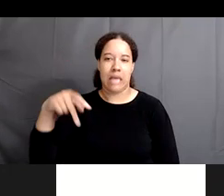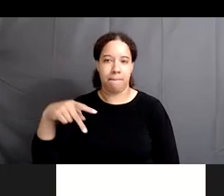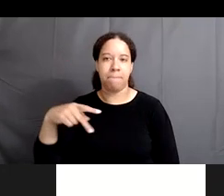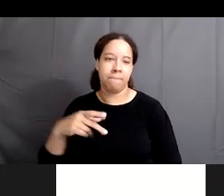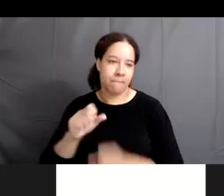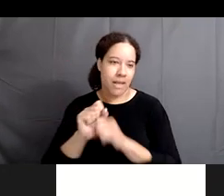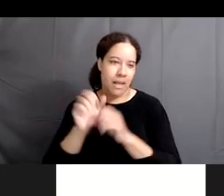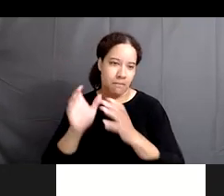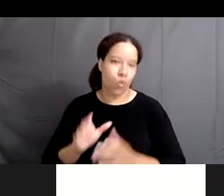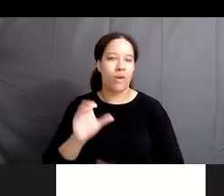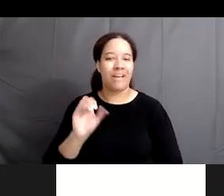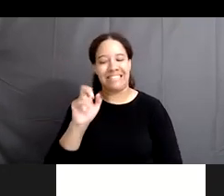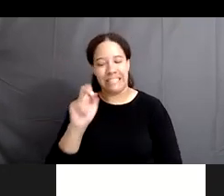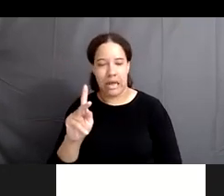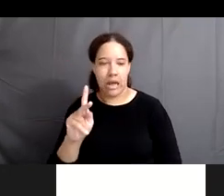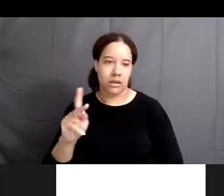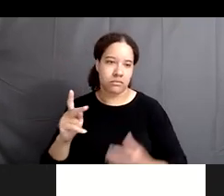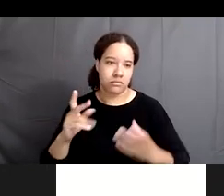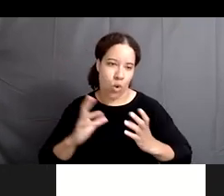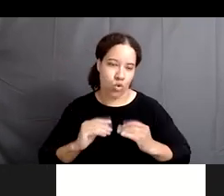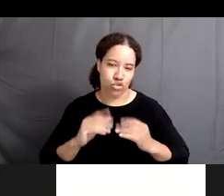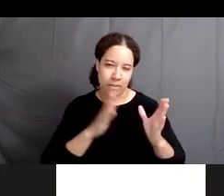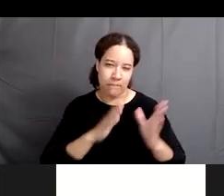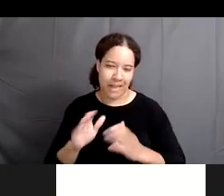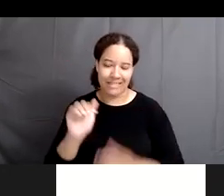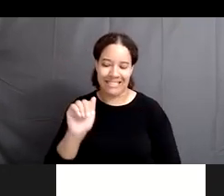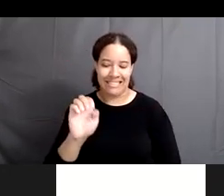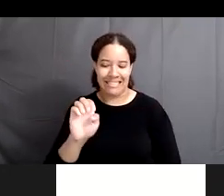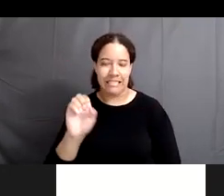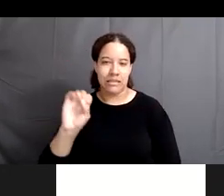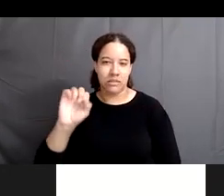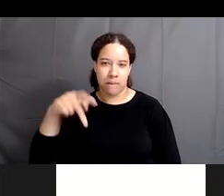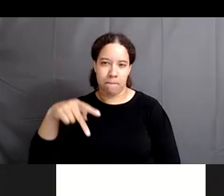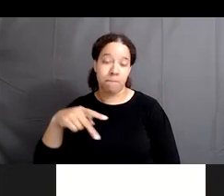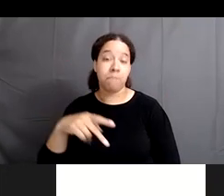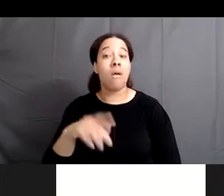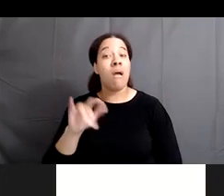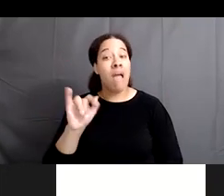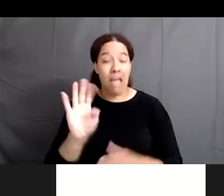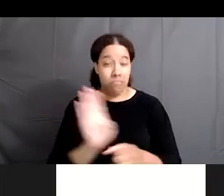in Minnesota. These are typically the best fit for agencies that are very large.